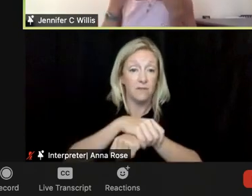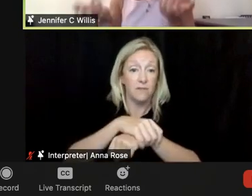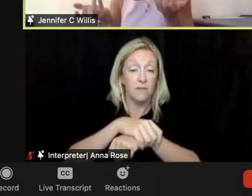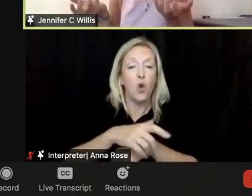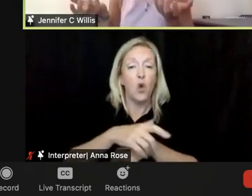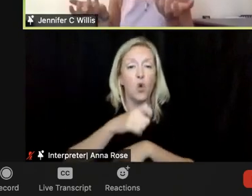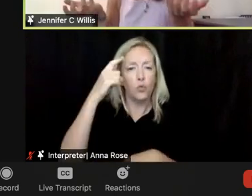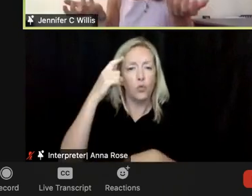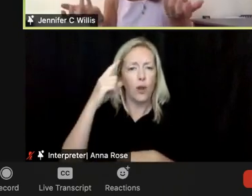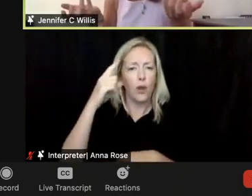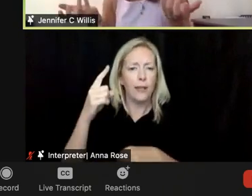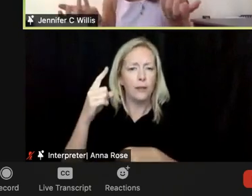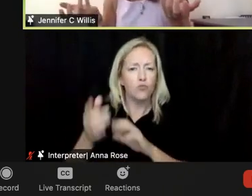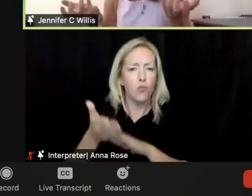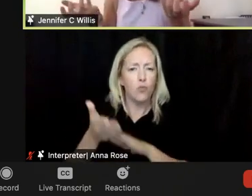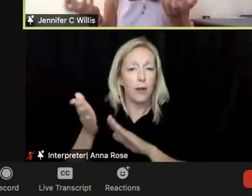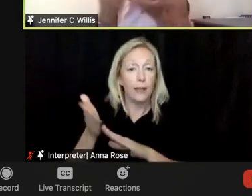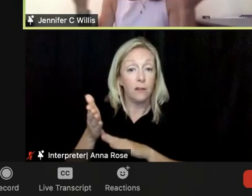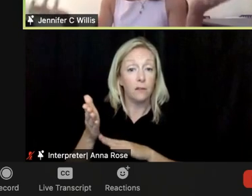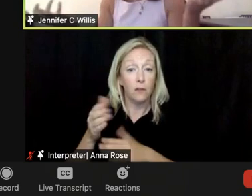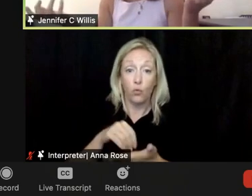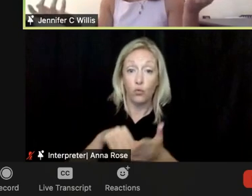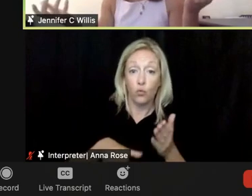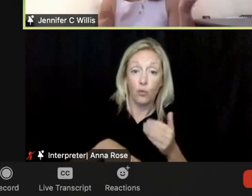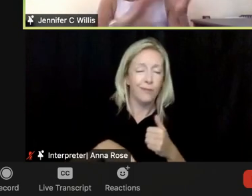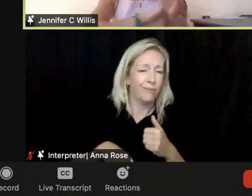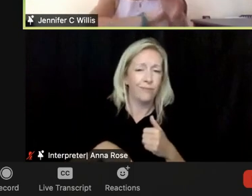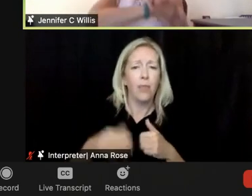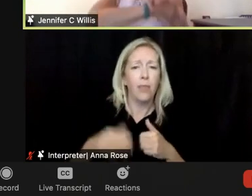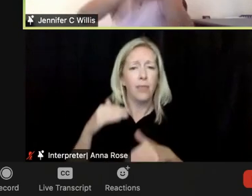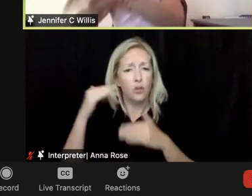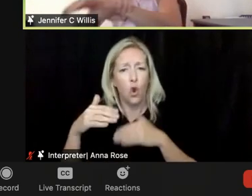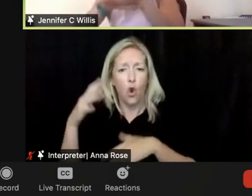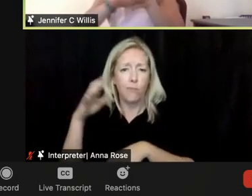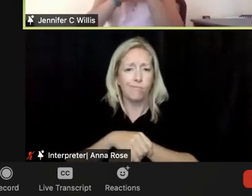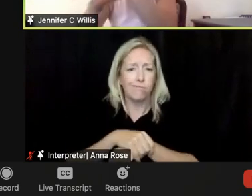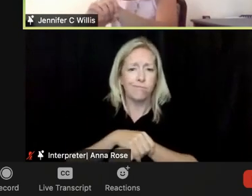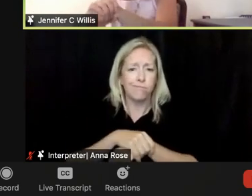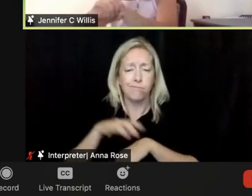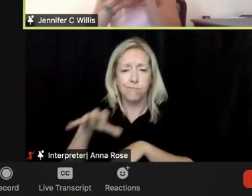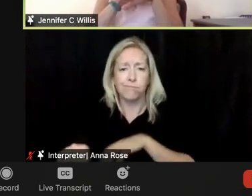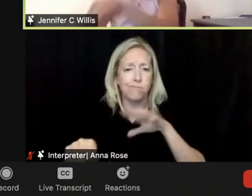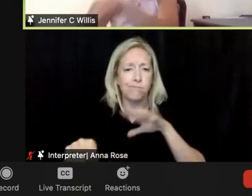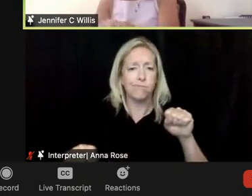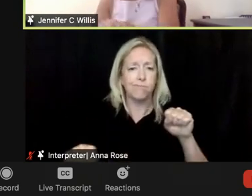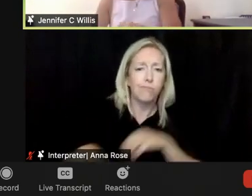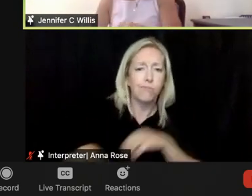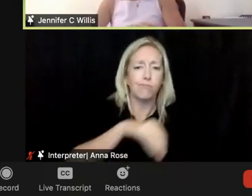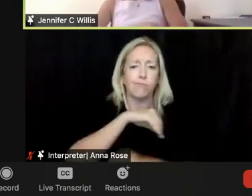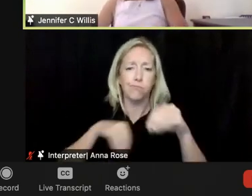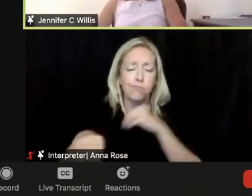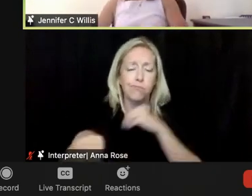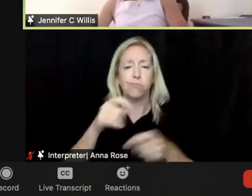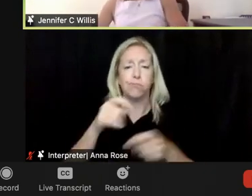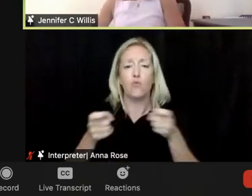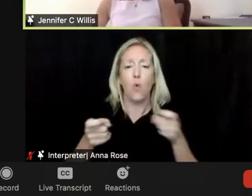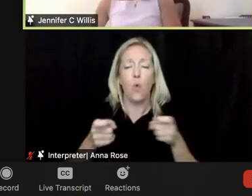brain is doing the work? Is the child actively engaging with something? No, it's the adult that has their, is manipulating the whole